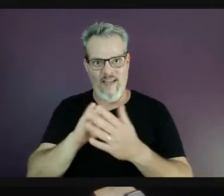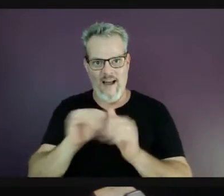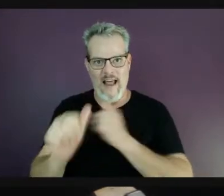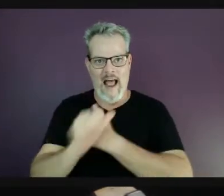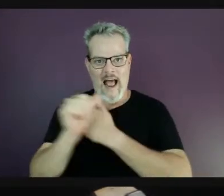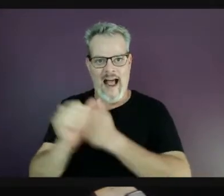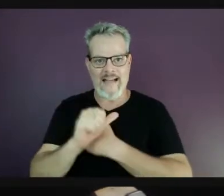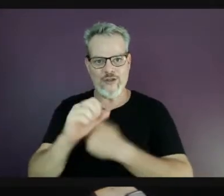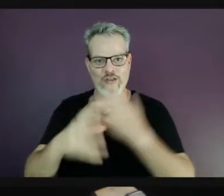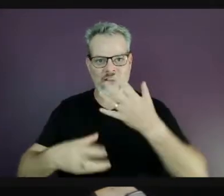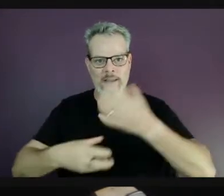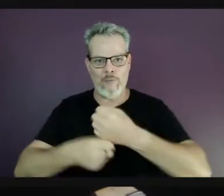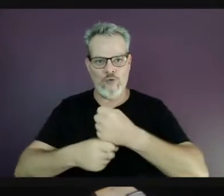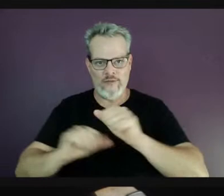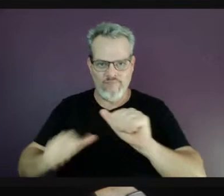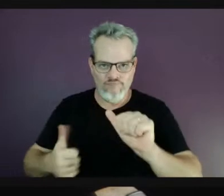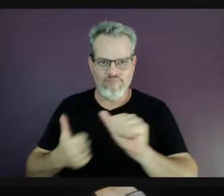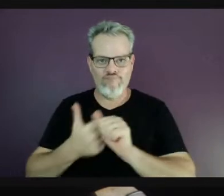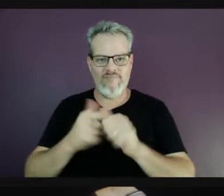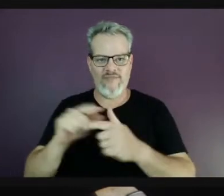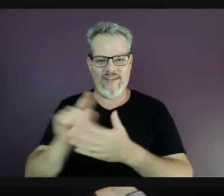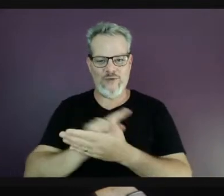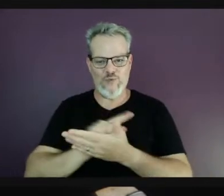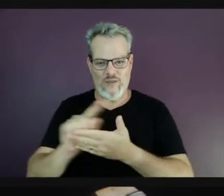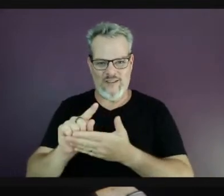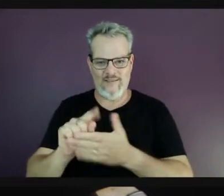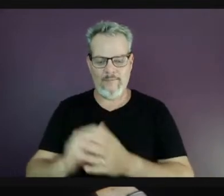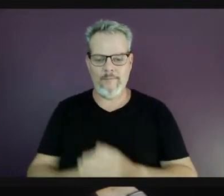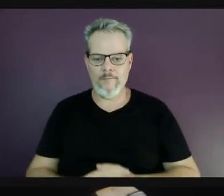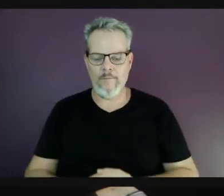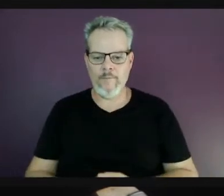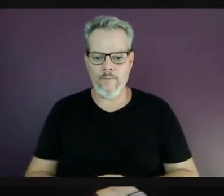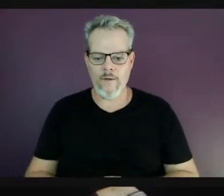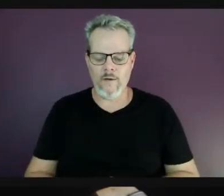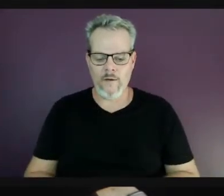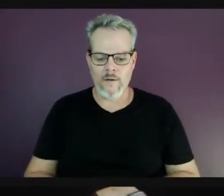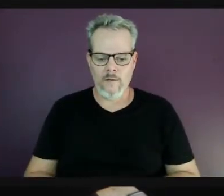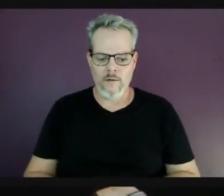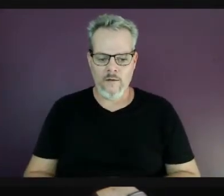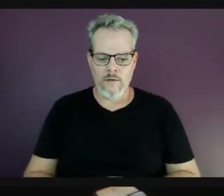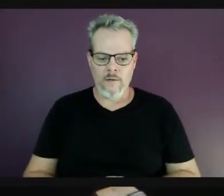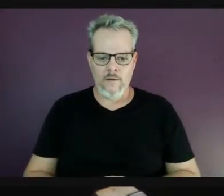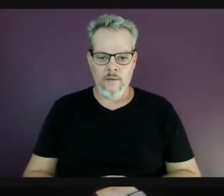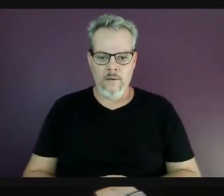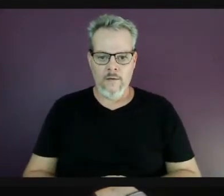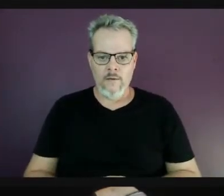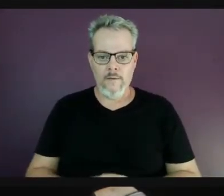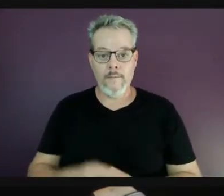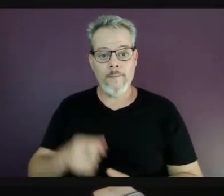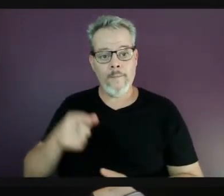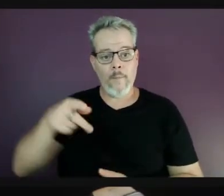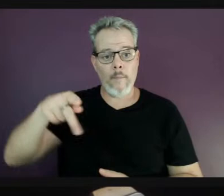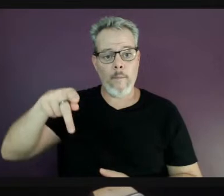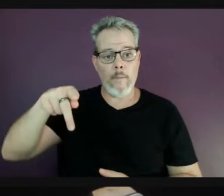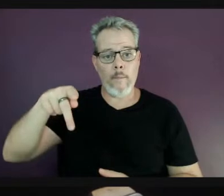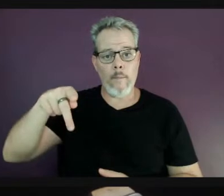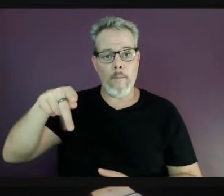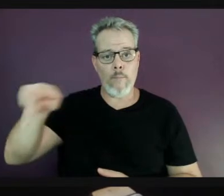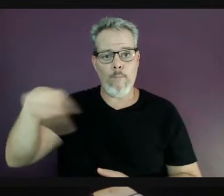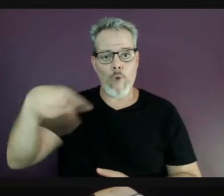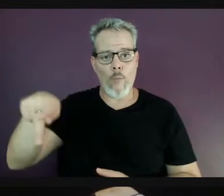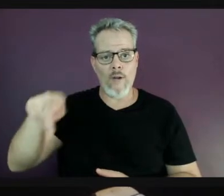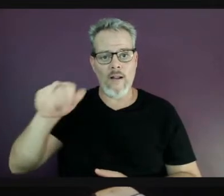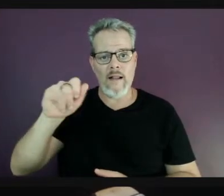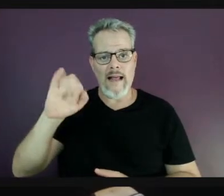As usual, we like to step into the Purple Air Citizen Science Monitoring Network. So here's a Purple Air website, and showing green for